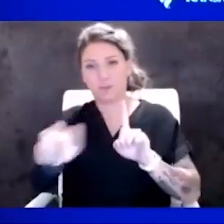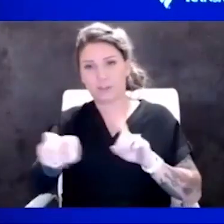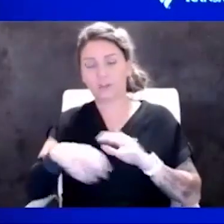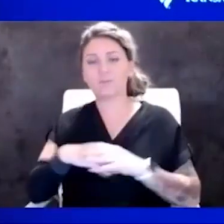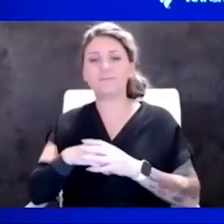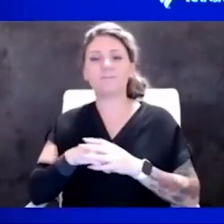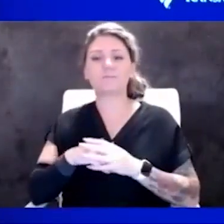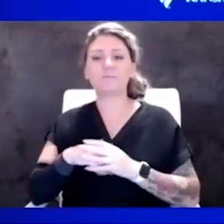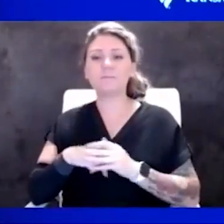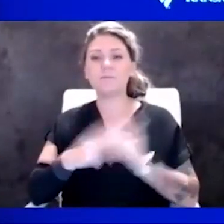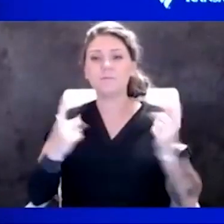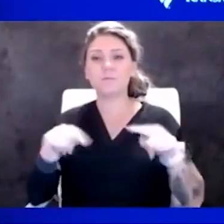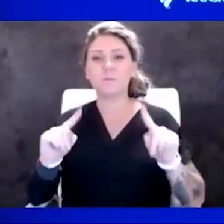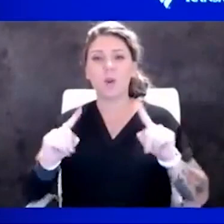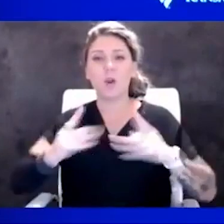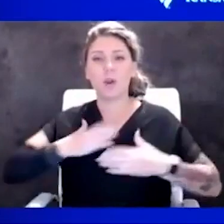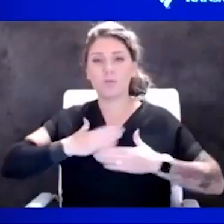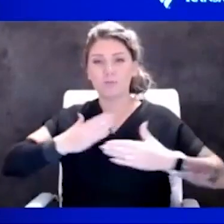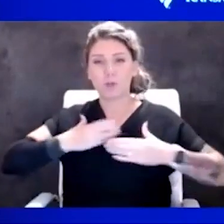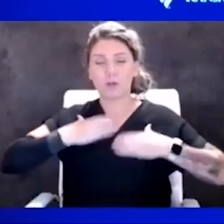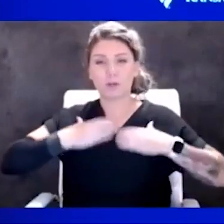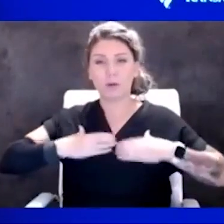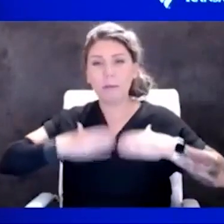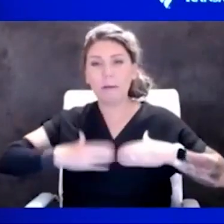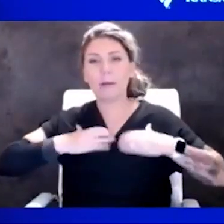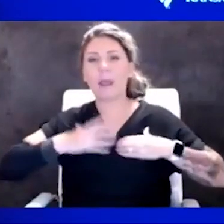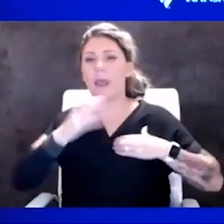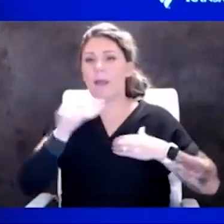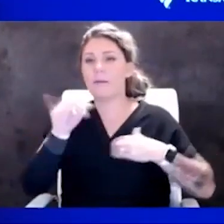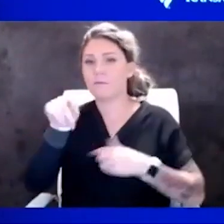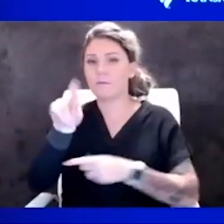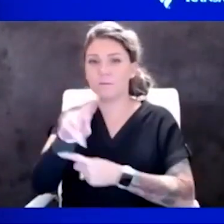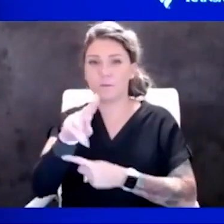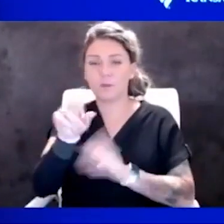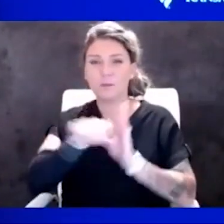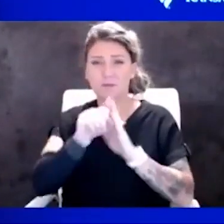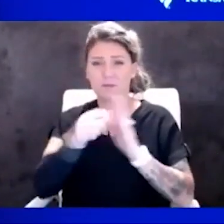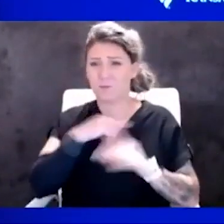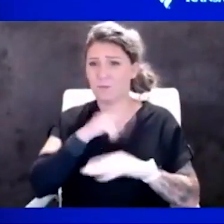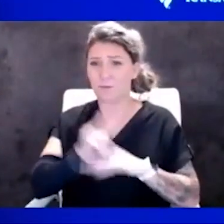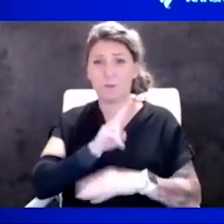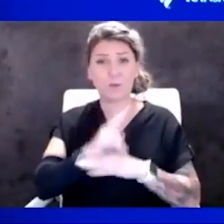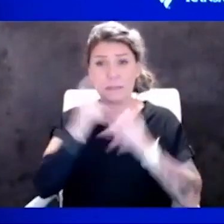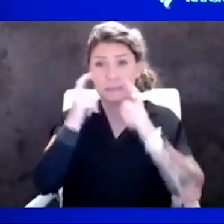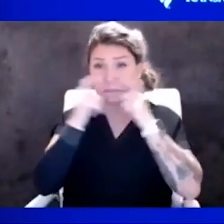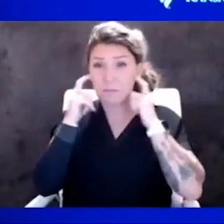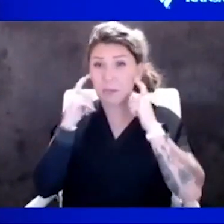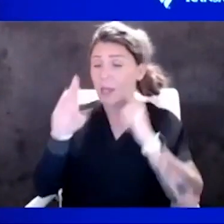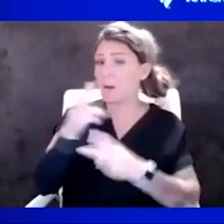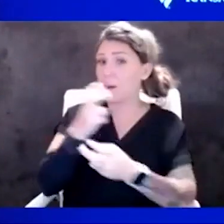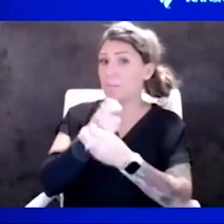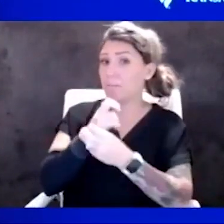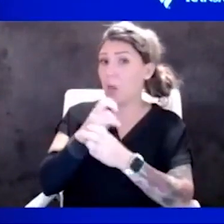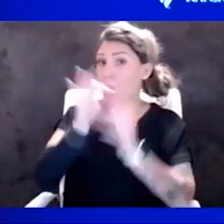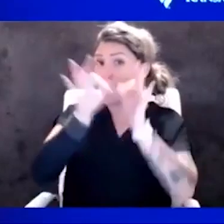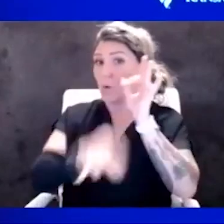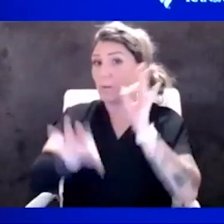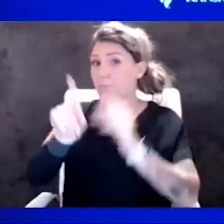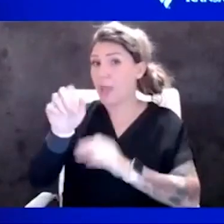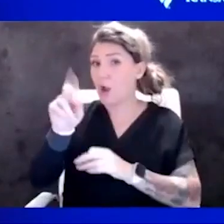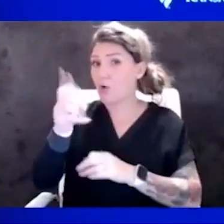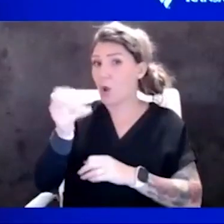respiratory viral season, influenza season, we have worn masks in the bone marrow transplant unit, the blood